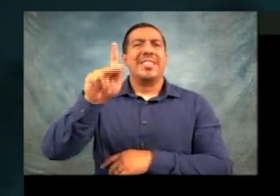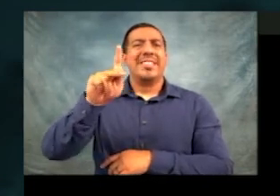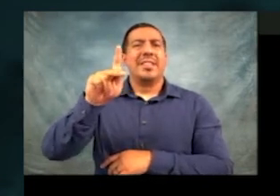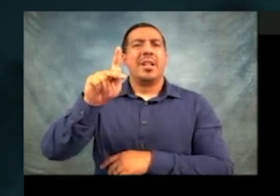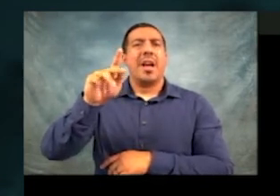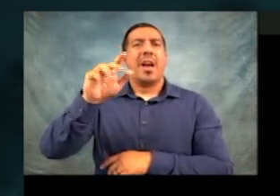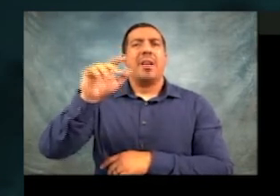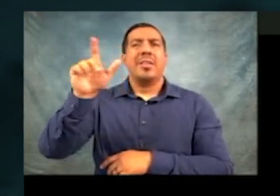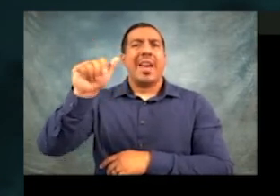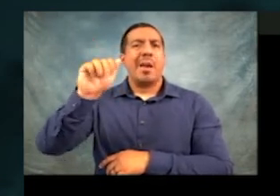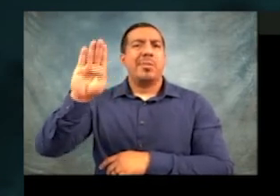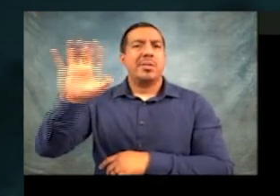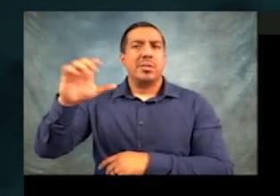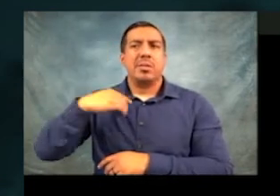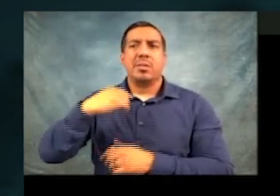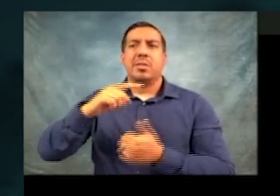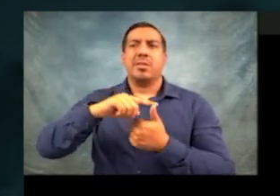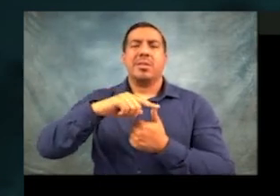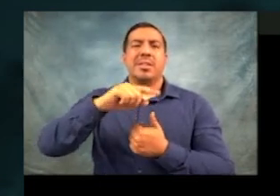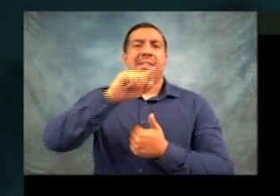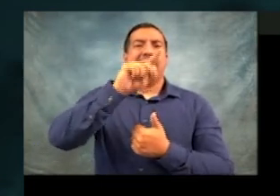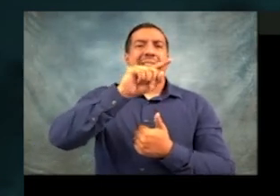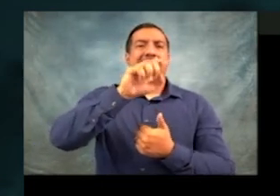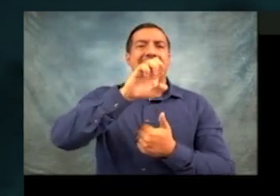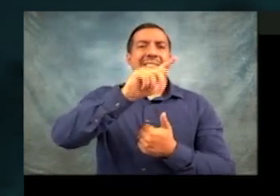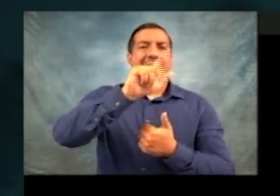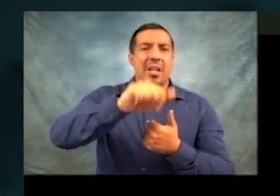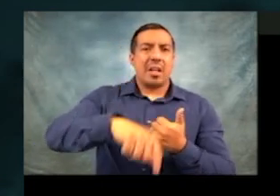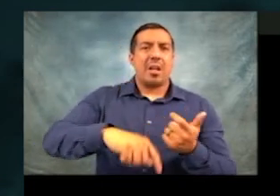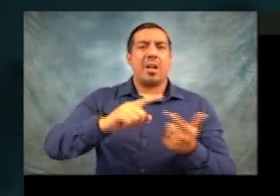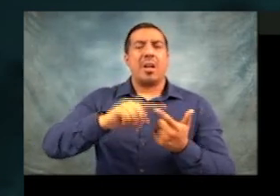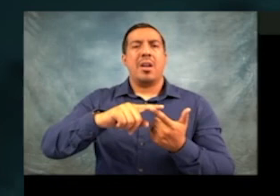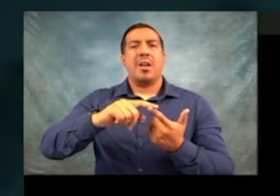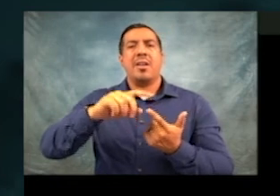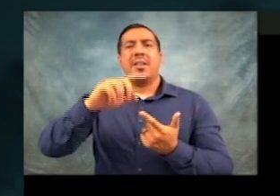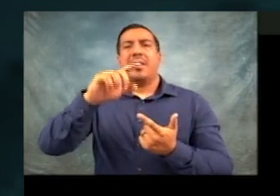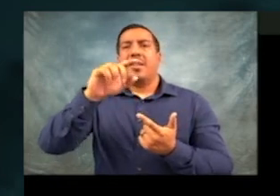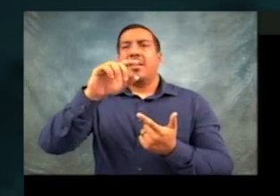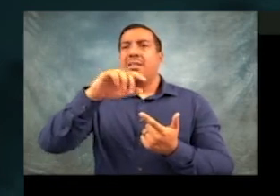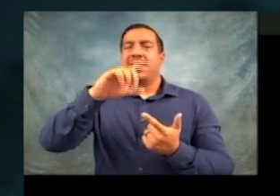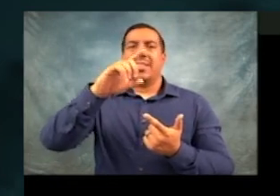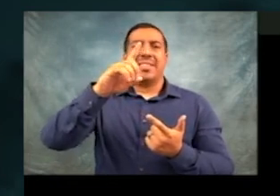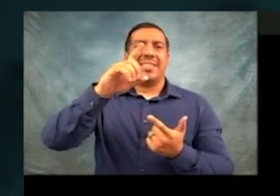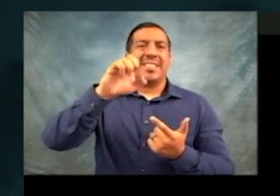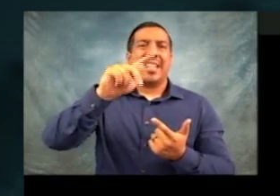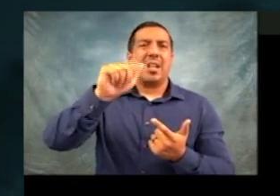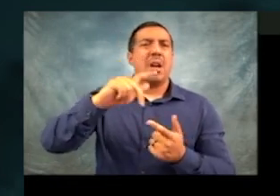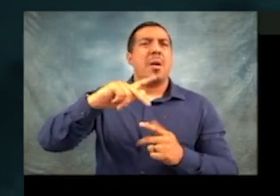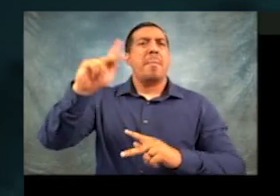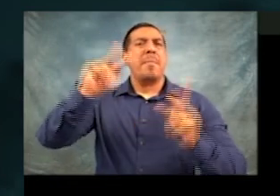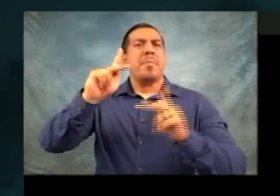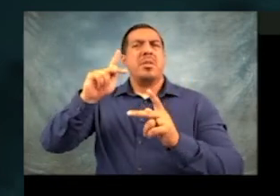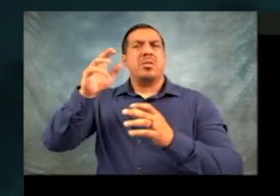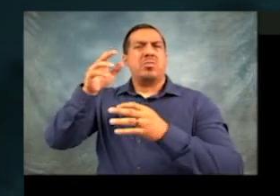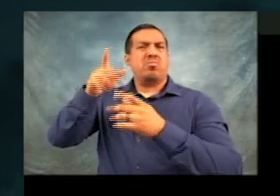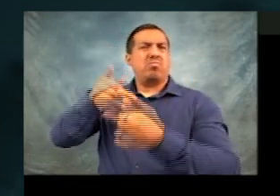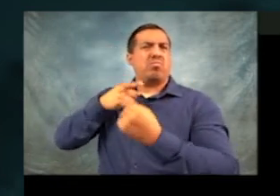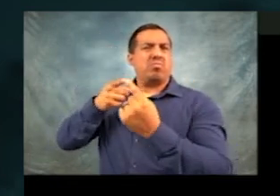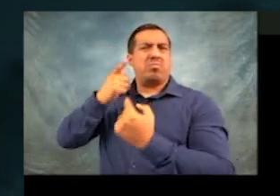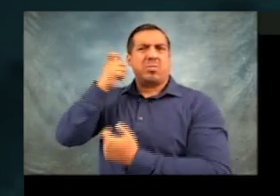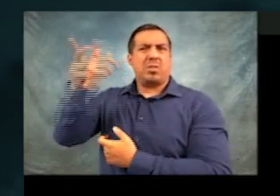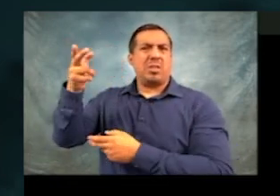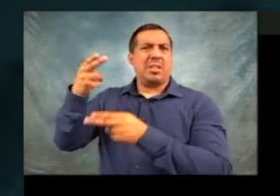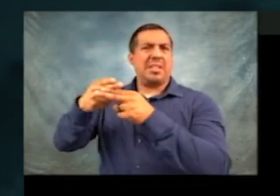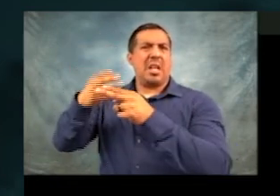many storms, Zeta, Eta. We found a lot of people struggled with the Greek alphabet, often because the names